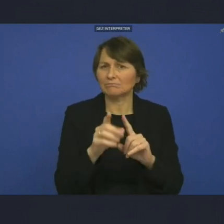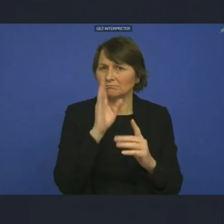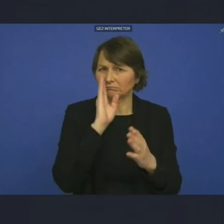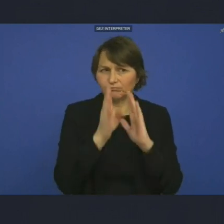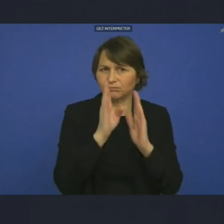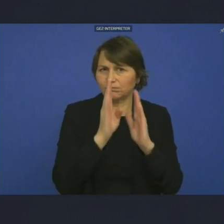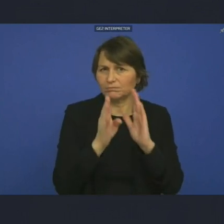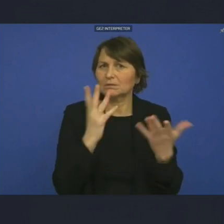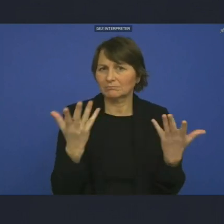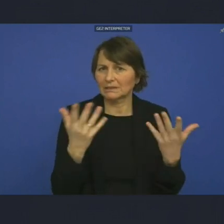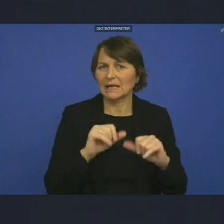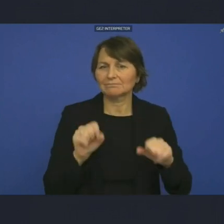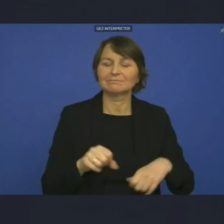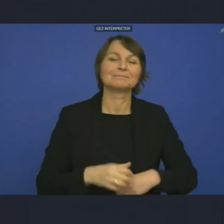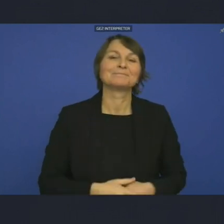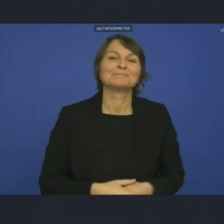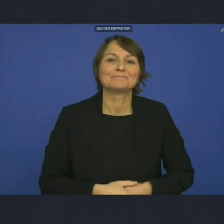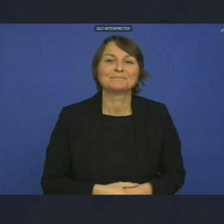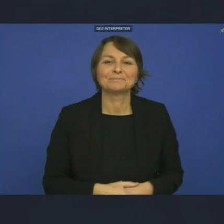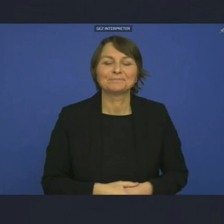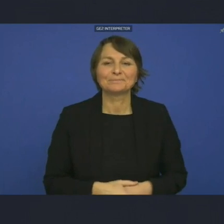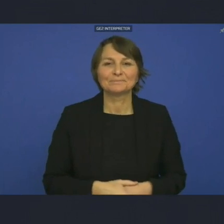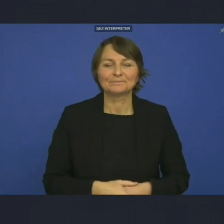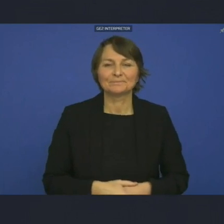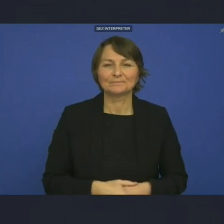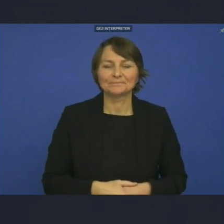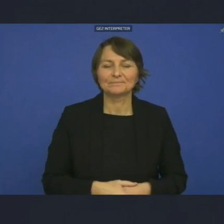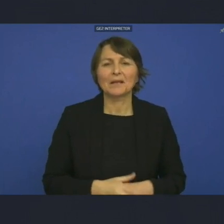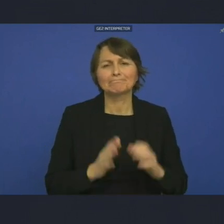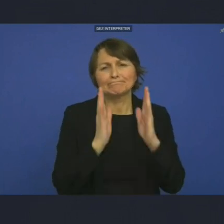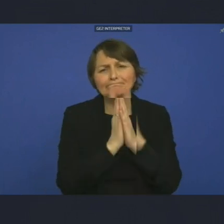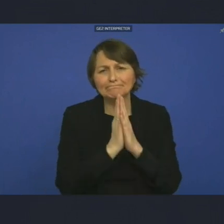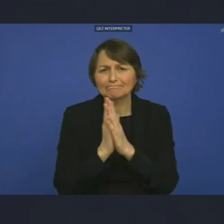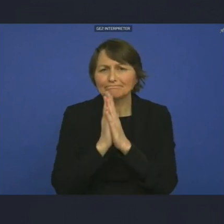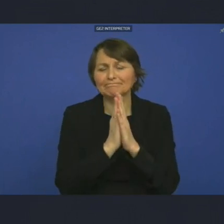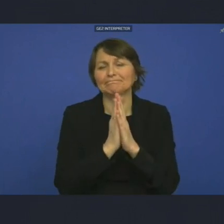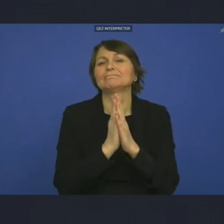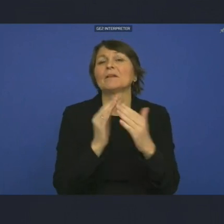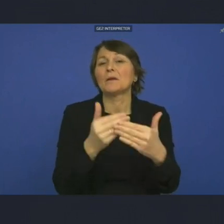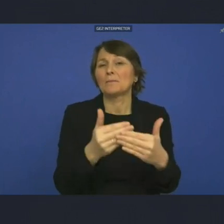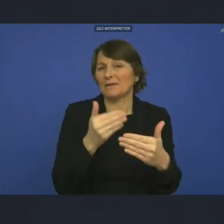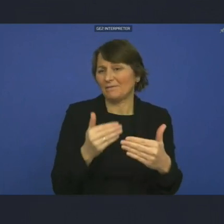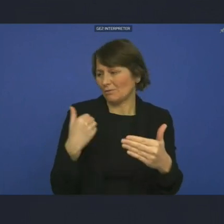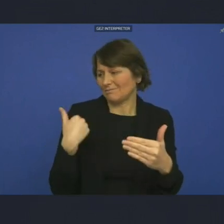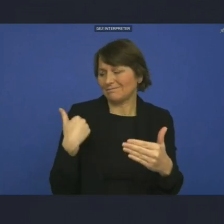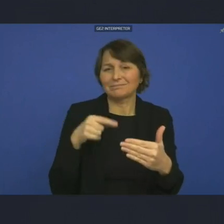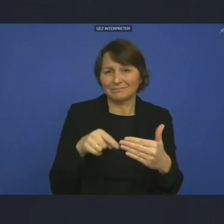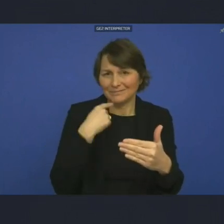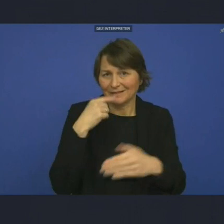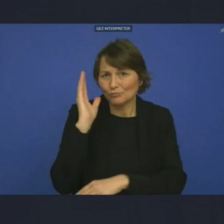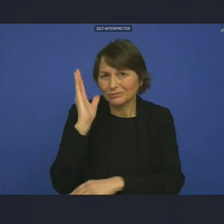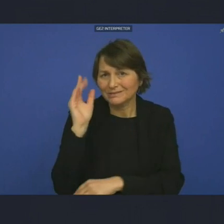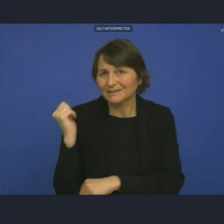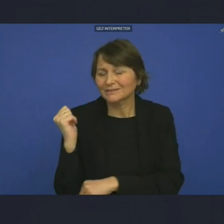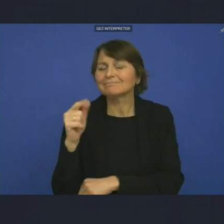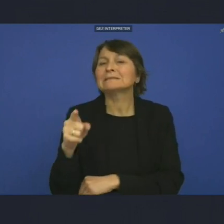hub. Just really follow the advice that Gael just gave in her presentation.